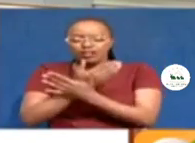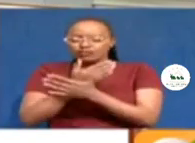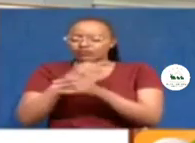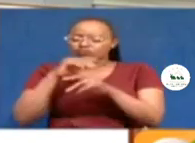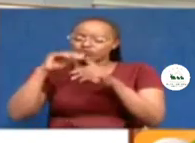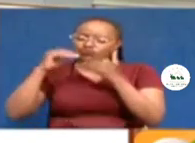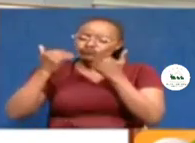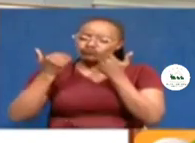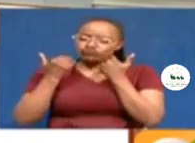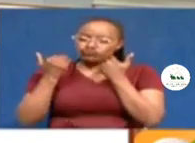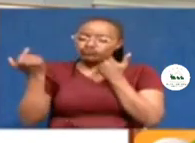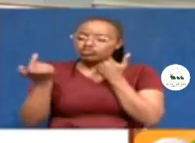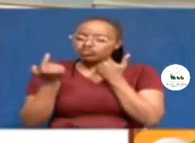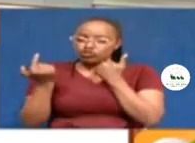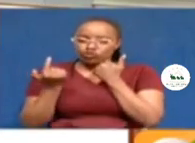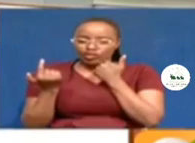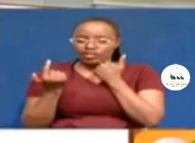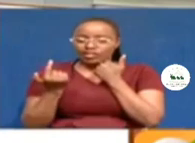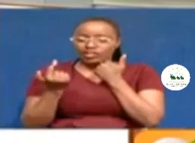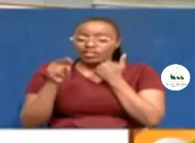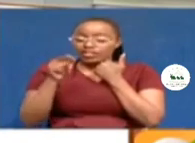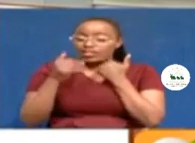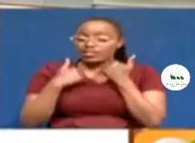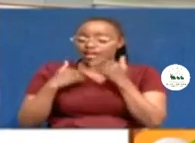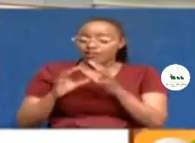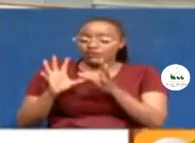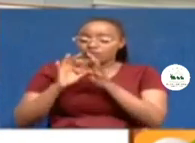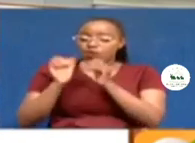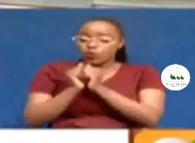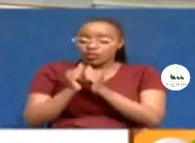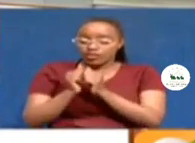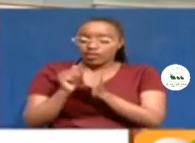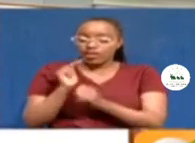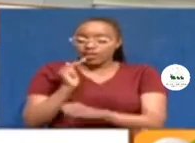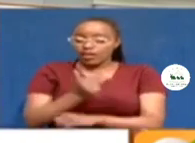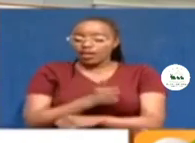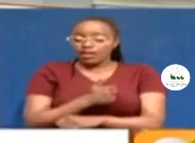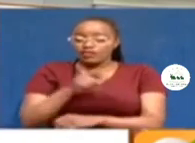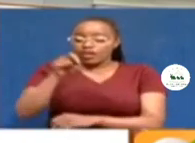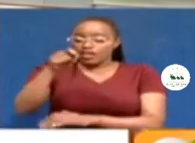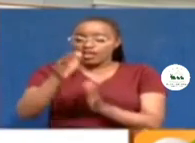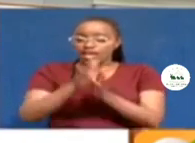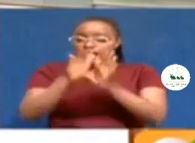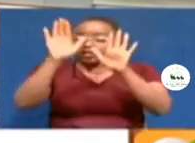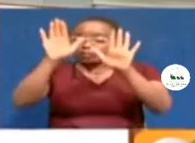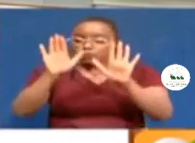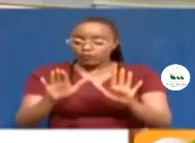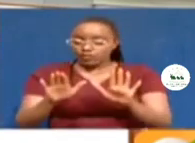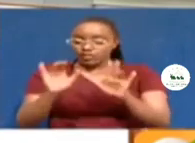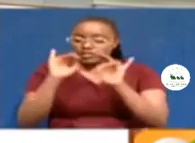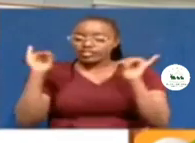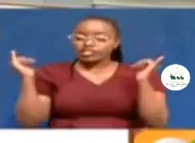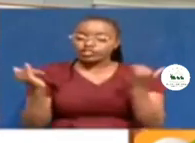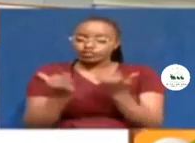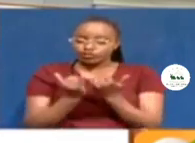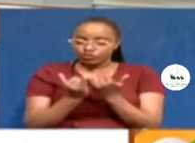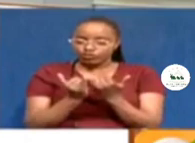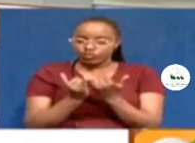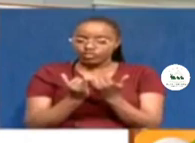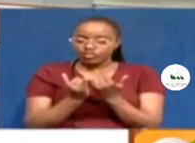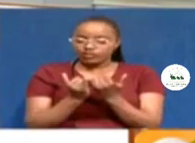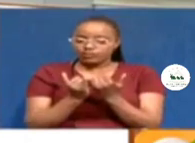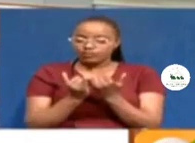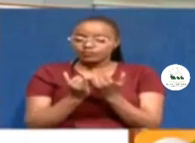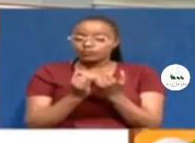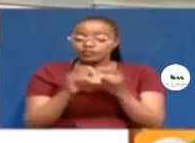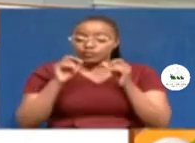slumber. And it behooves us in certain key and critical institutions